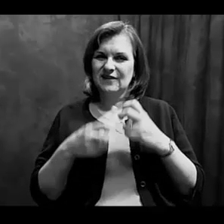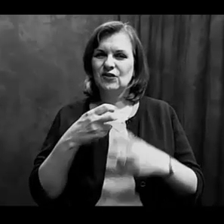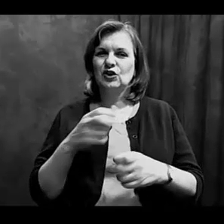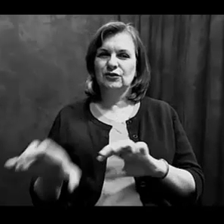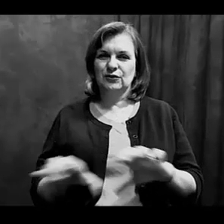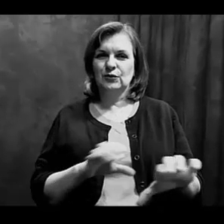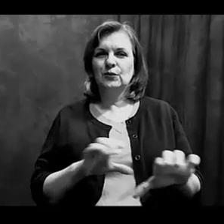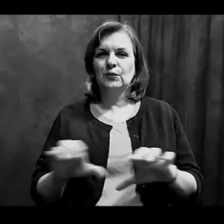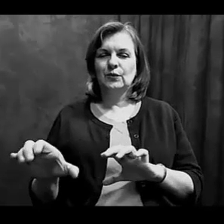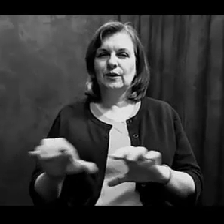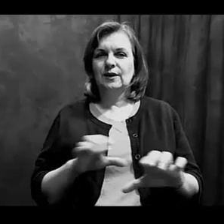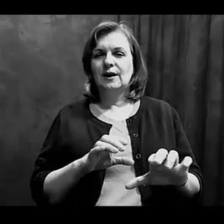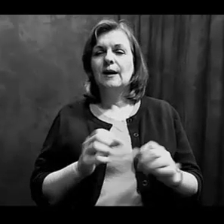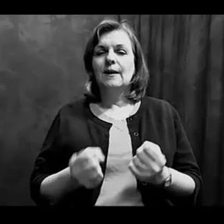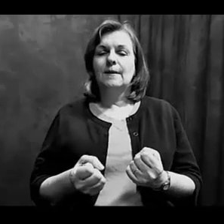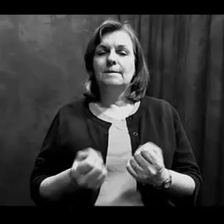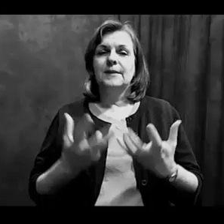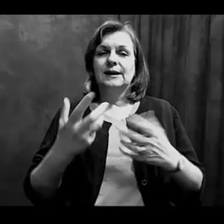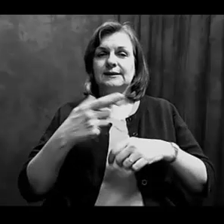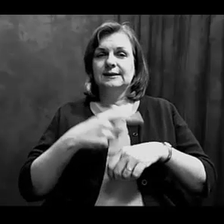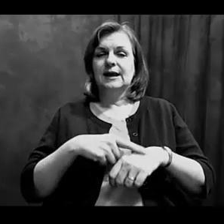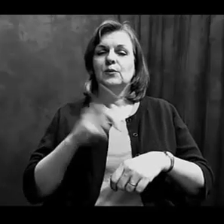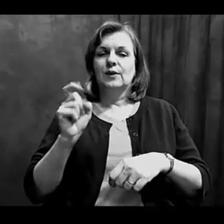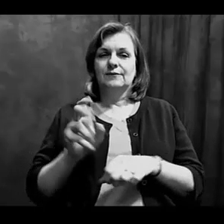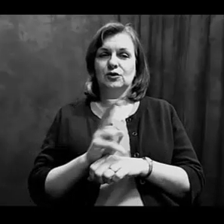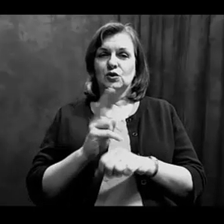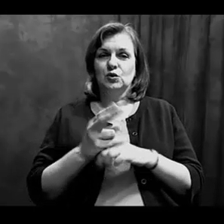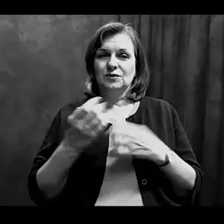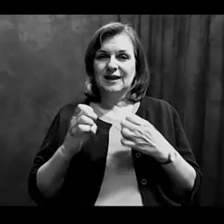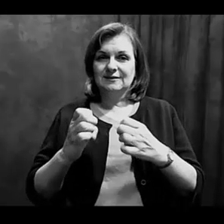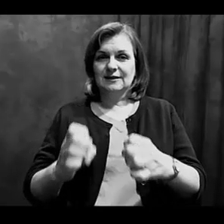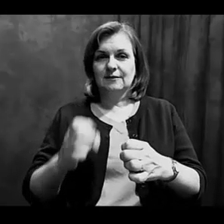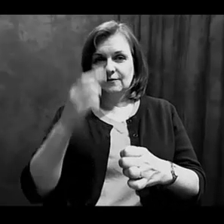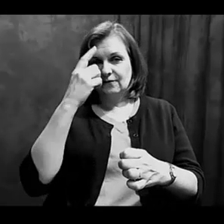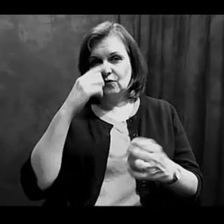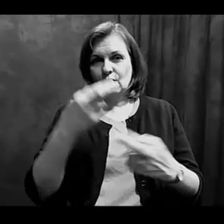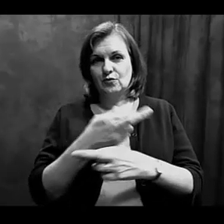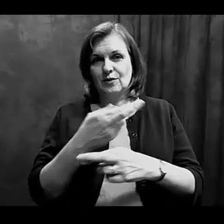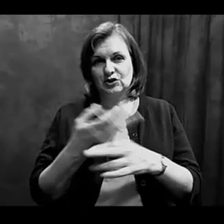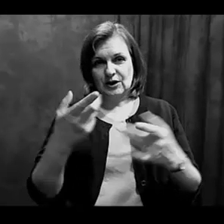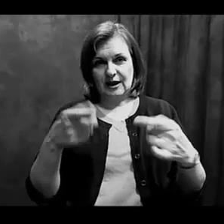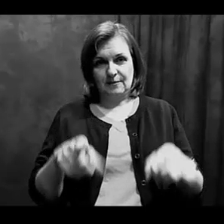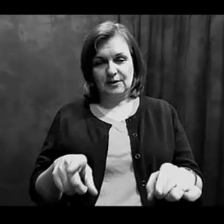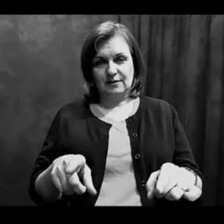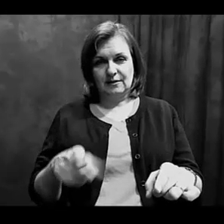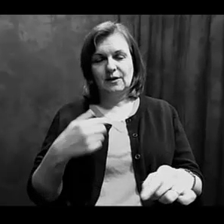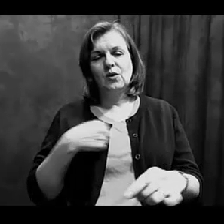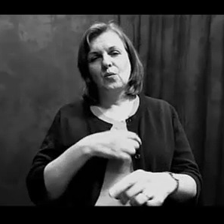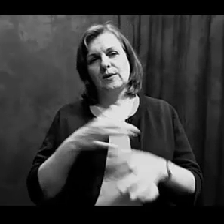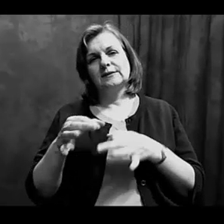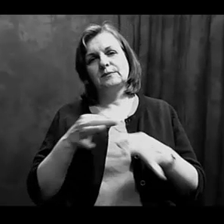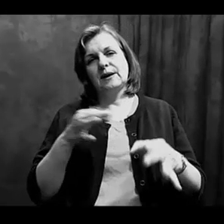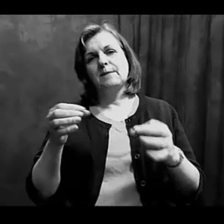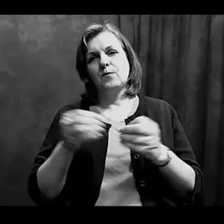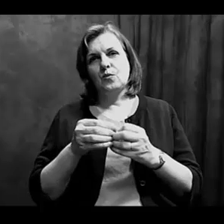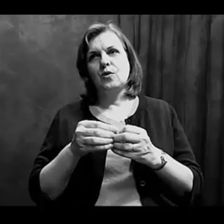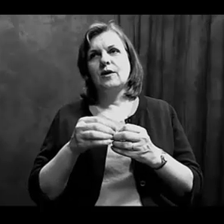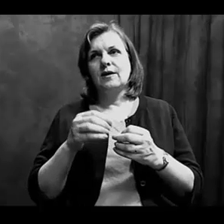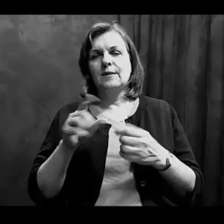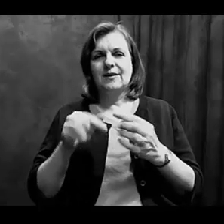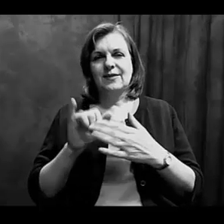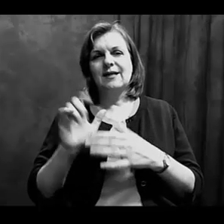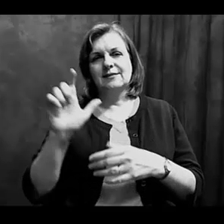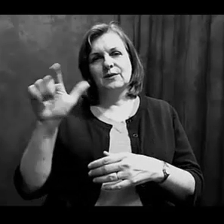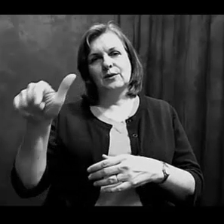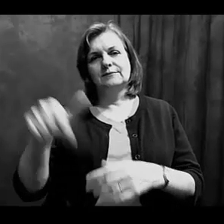these reactions are typically very difficult to perform, and in most cases we're going to have to use enzymes to